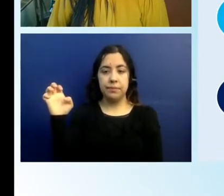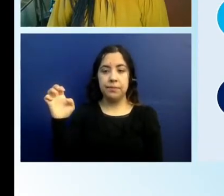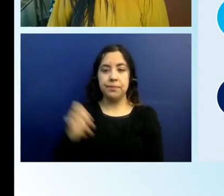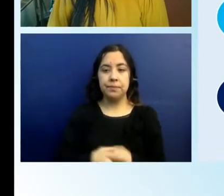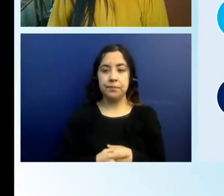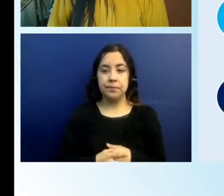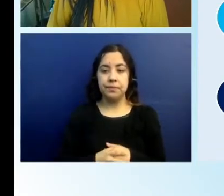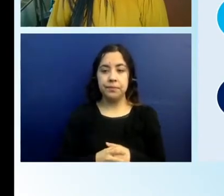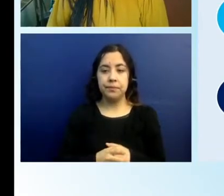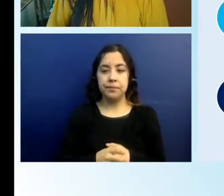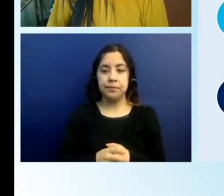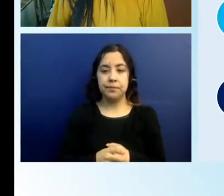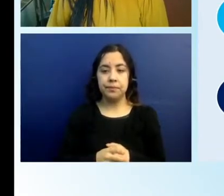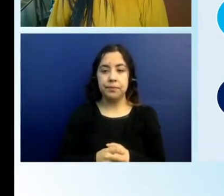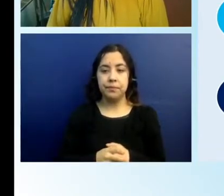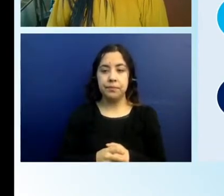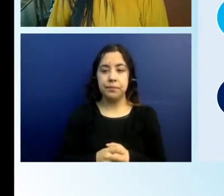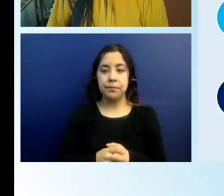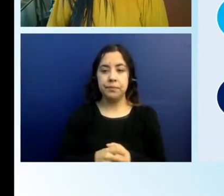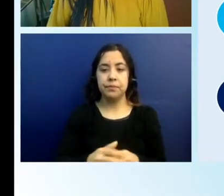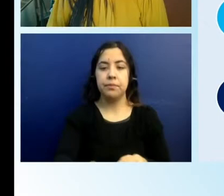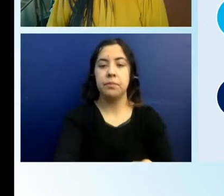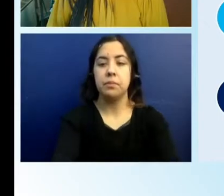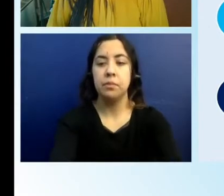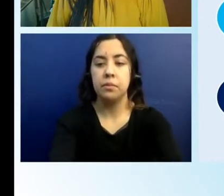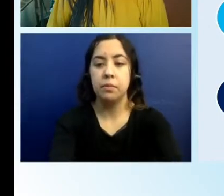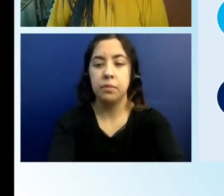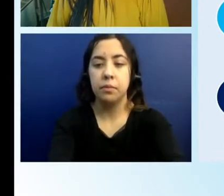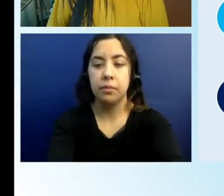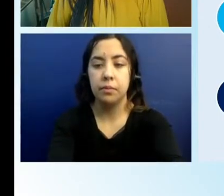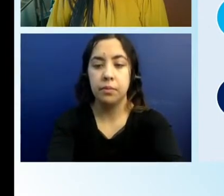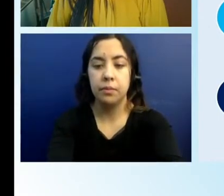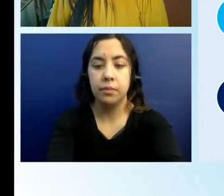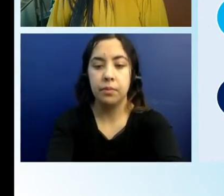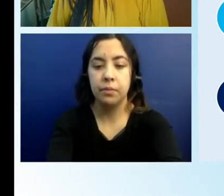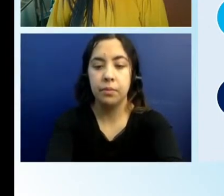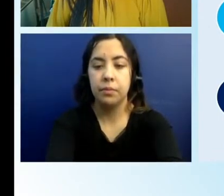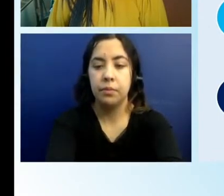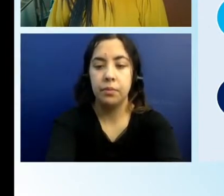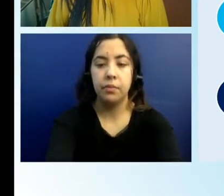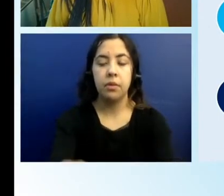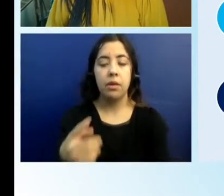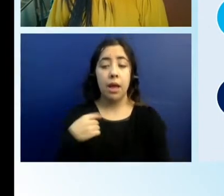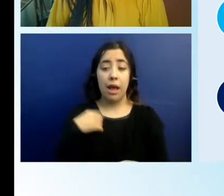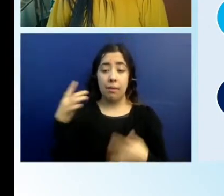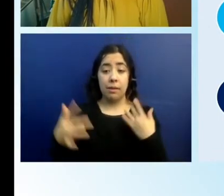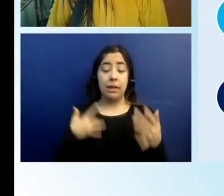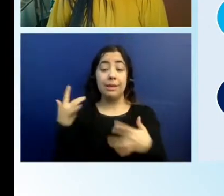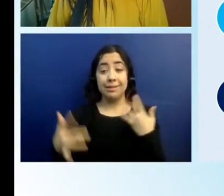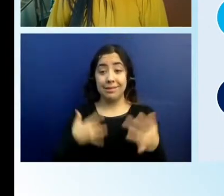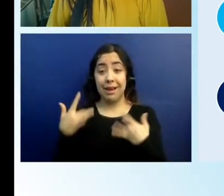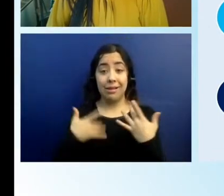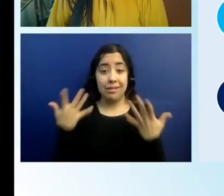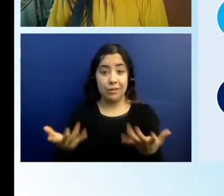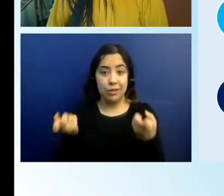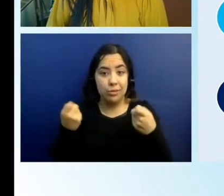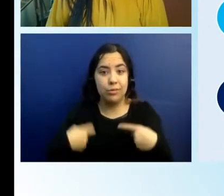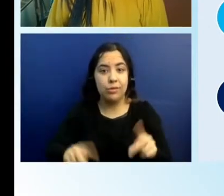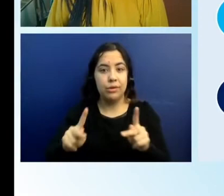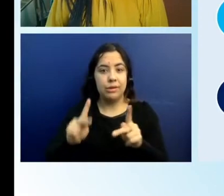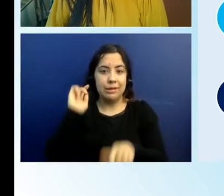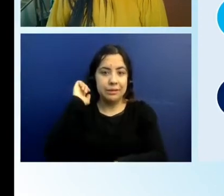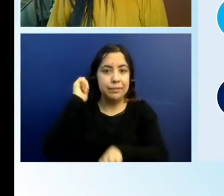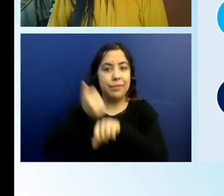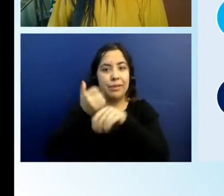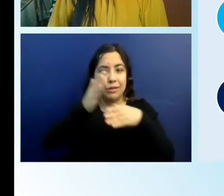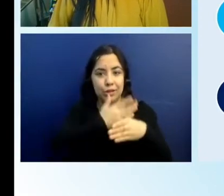we must, and I'm excited that this will be an opportunity for us to build a shared foundation for defining what equity